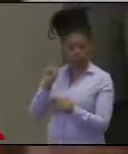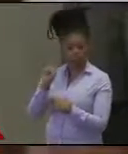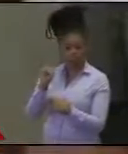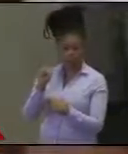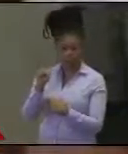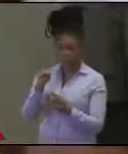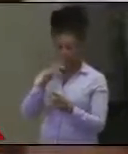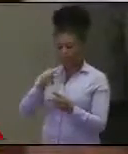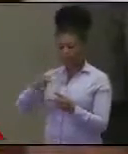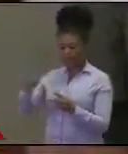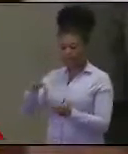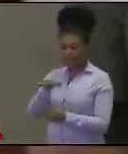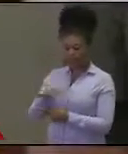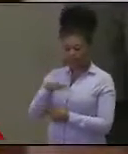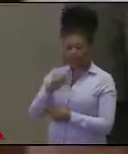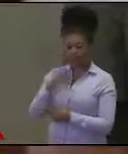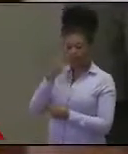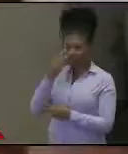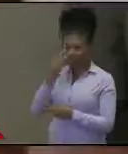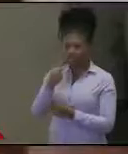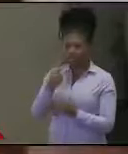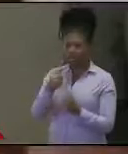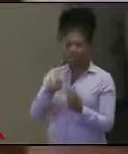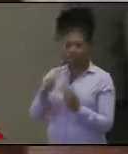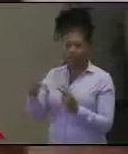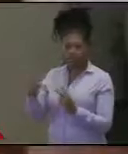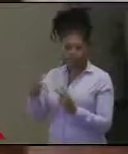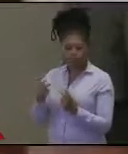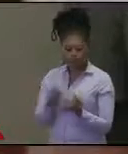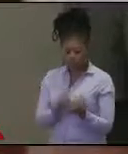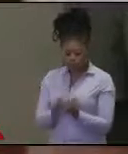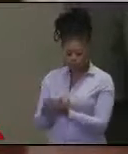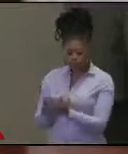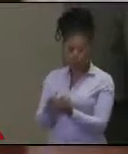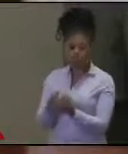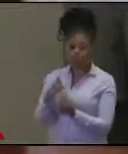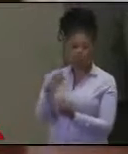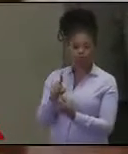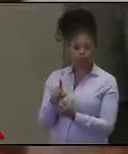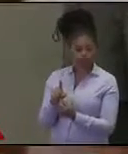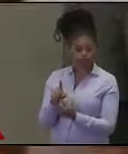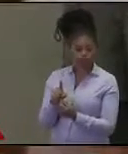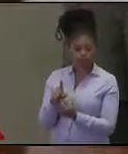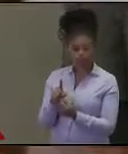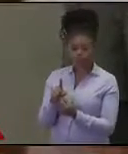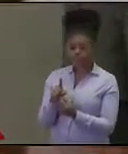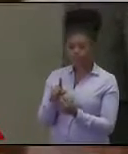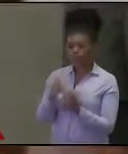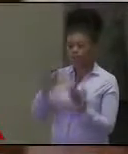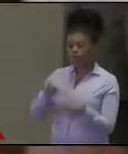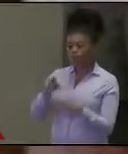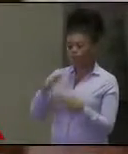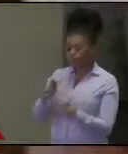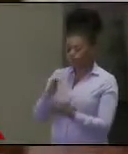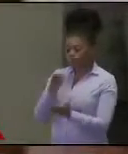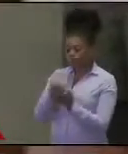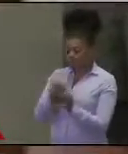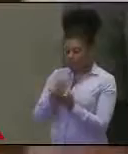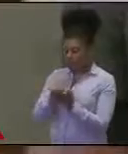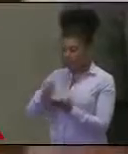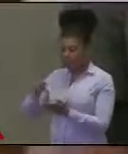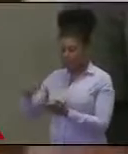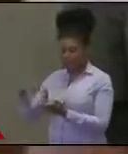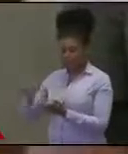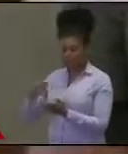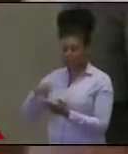platform, I saw a lot of work that we're also doing when it comes to the oceans economy research and others. And I